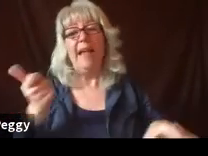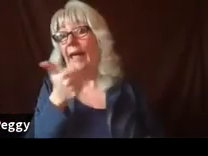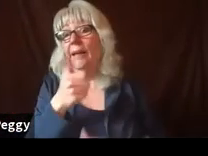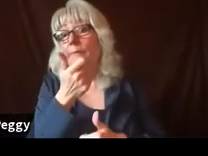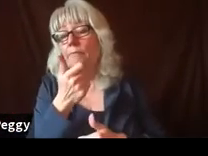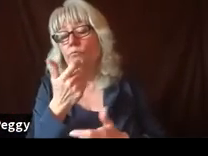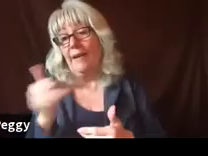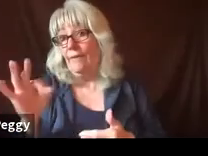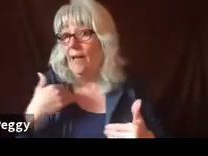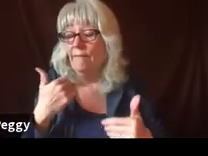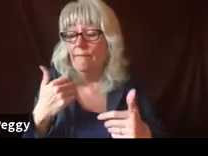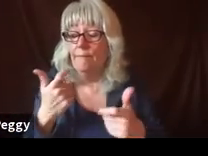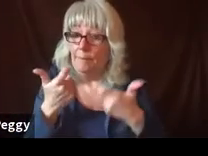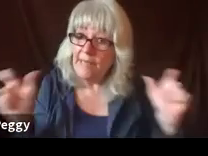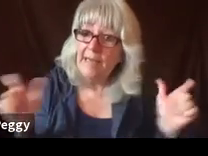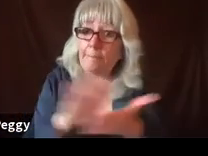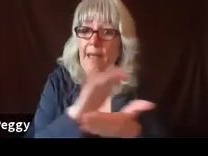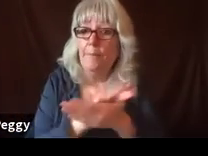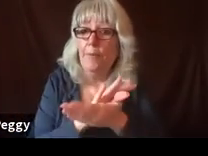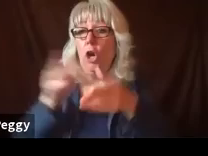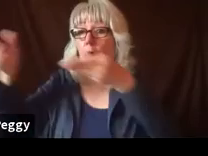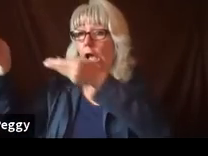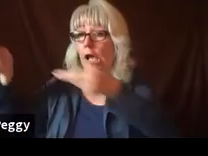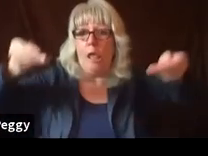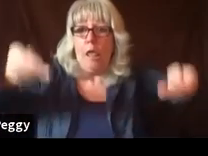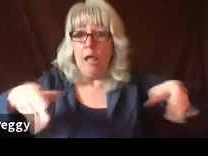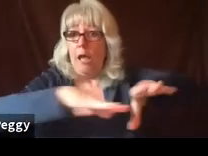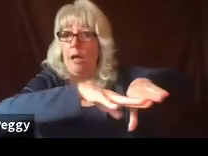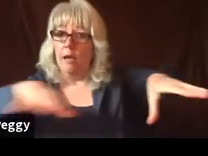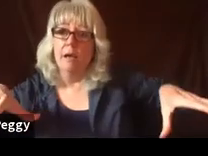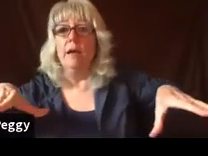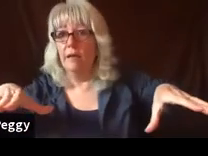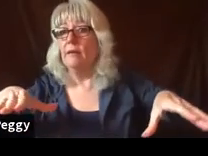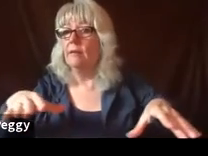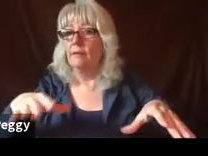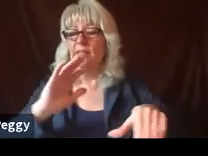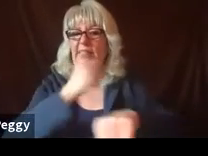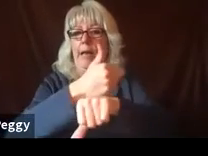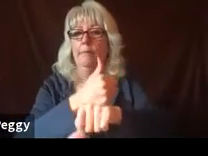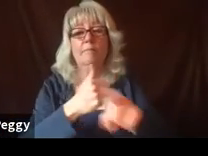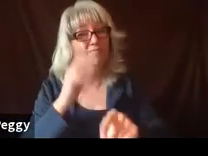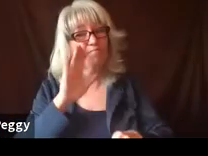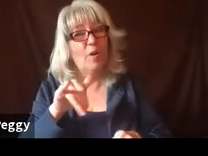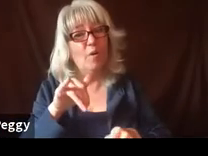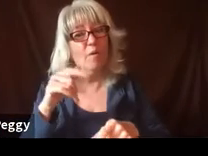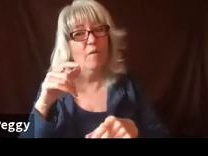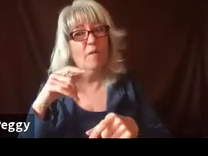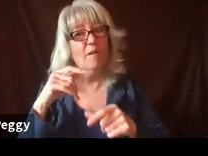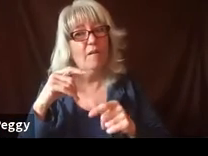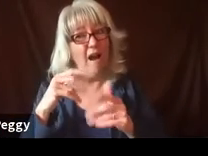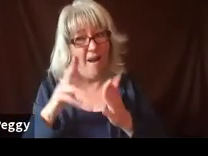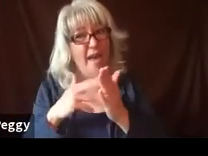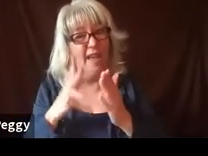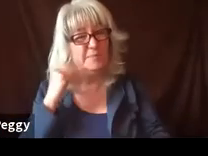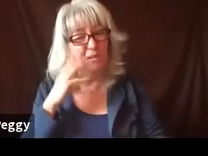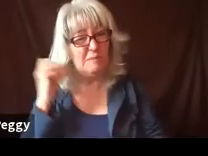piece of paper. You want to definitely set up your painting space. I've been a painter a long time. I paint on half my clothes.